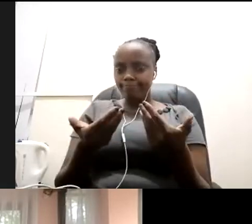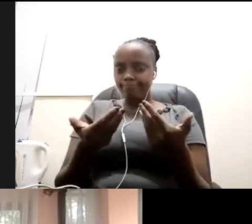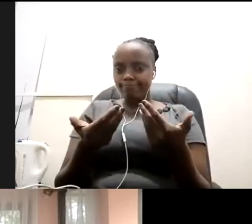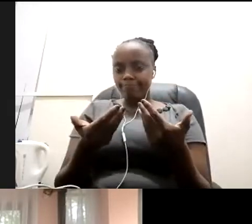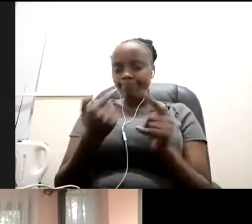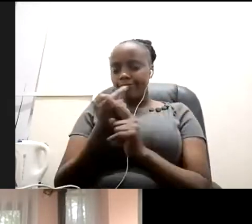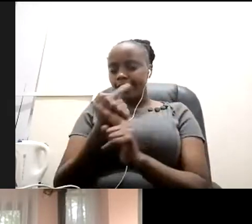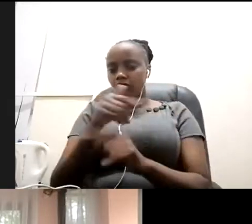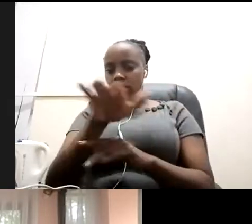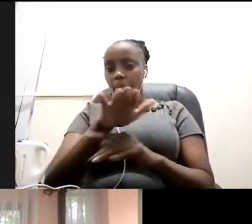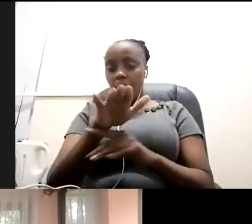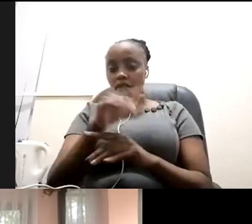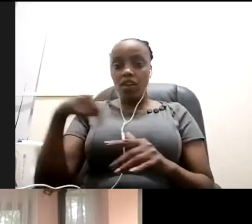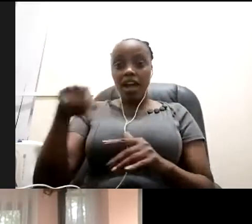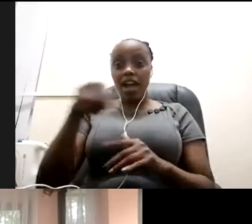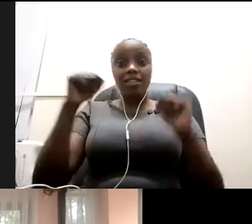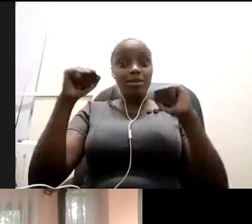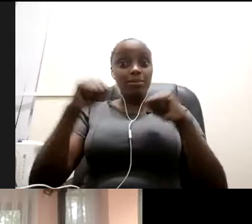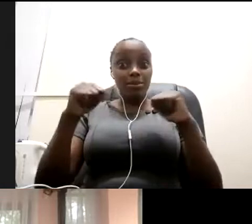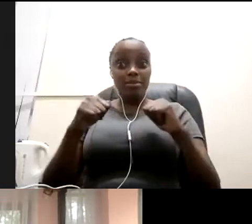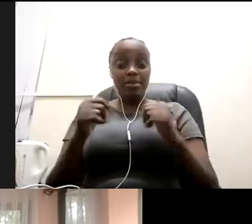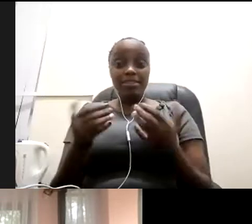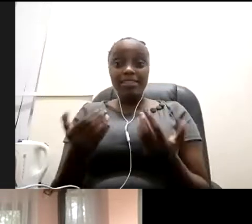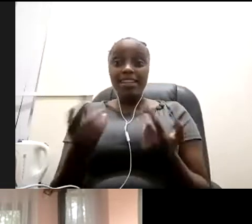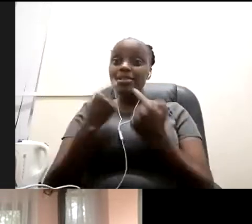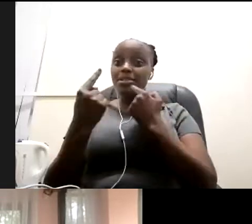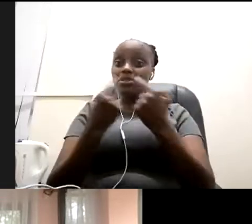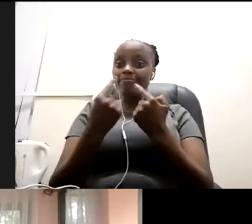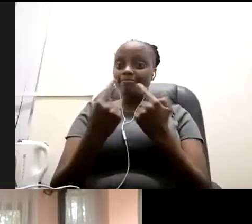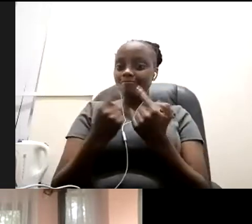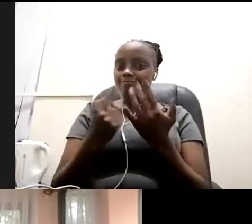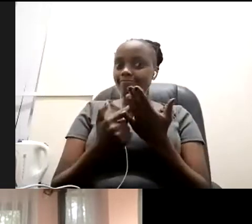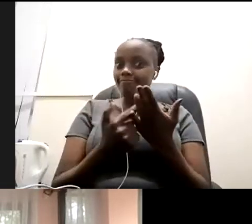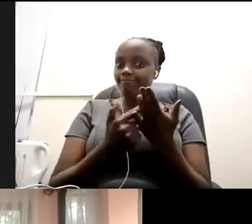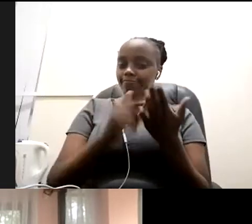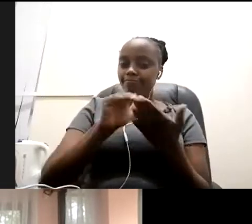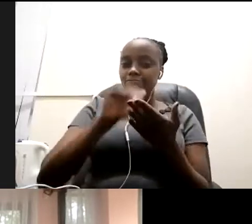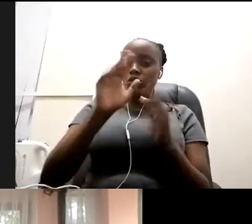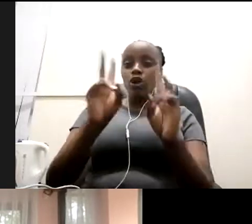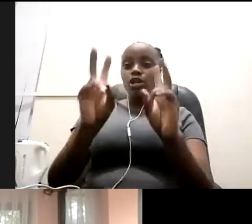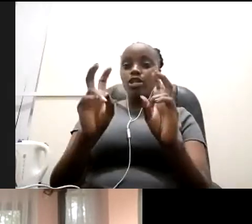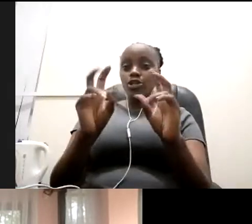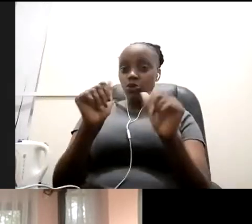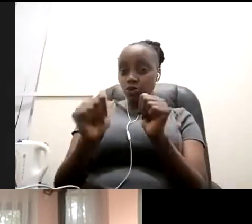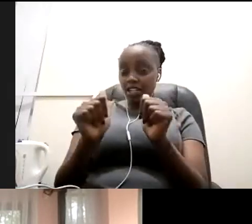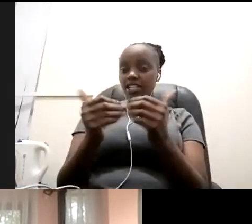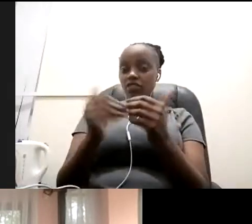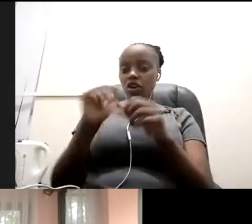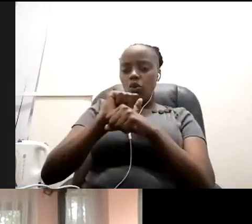platforms where we can talk and discuss more around what